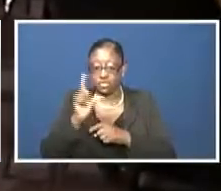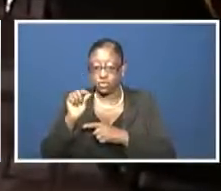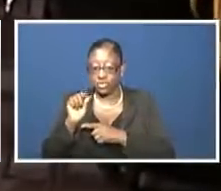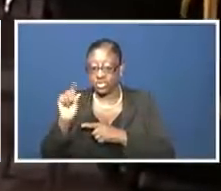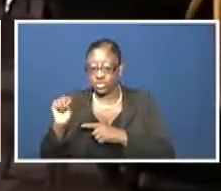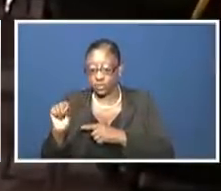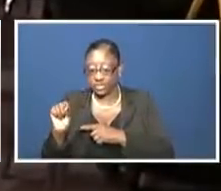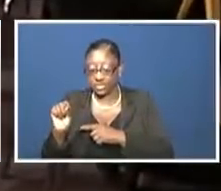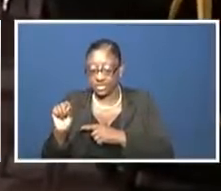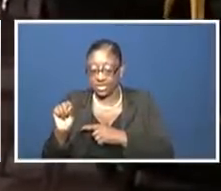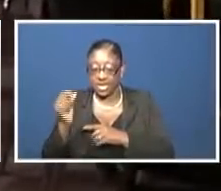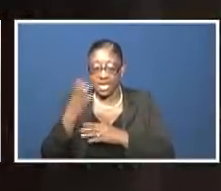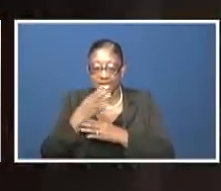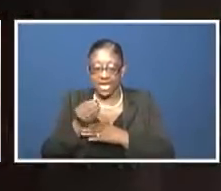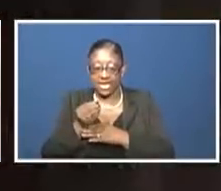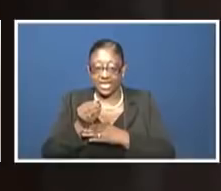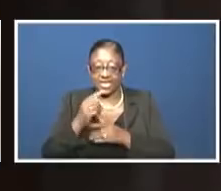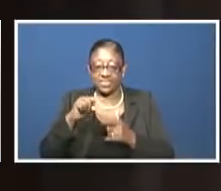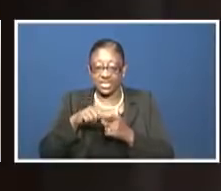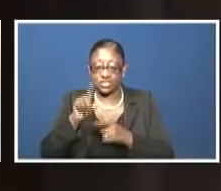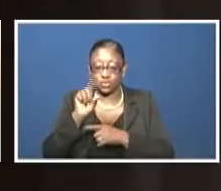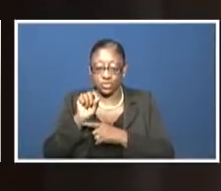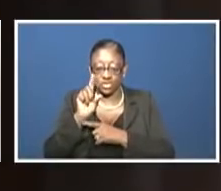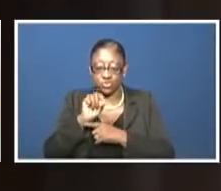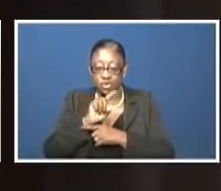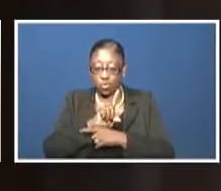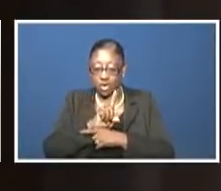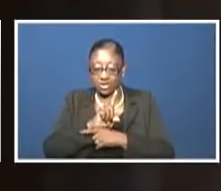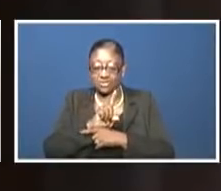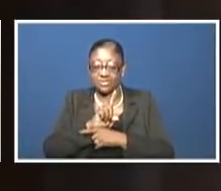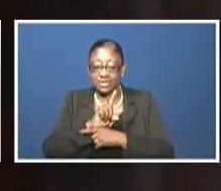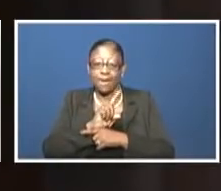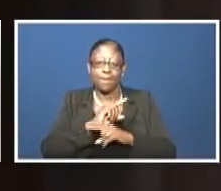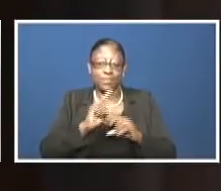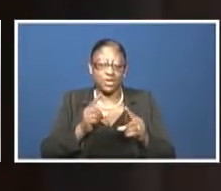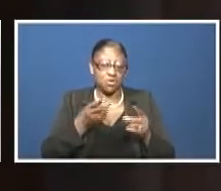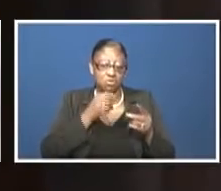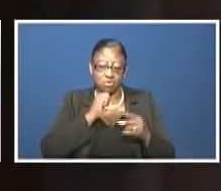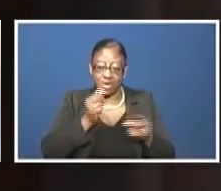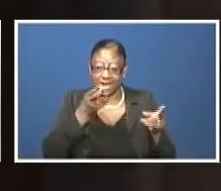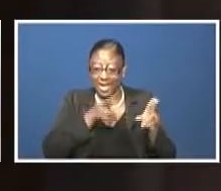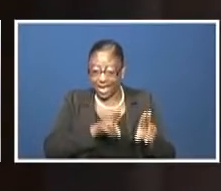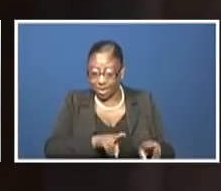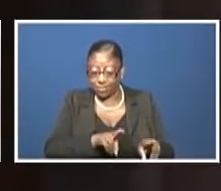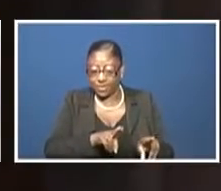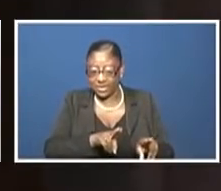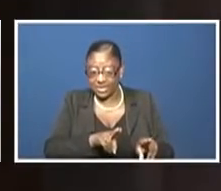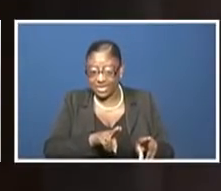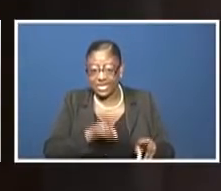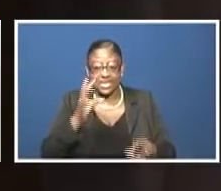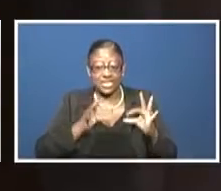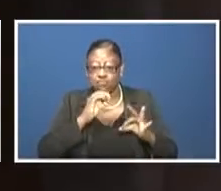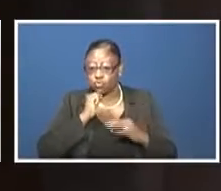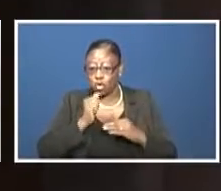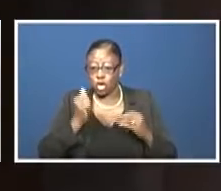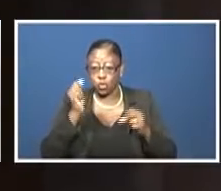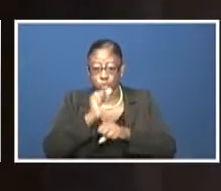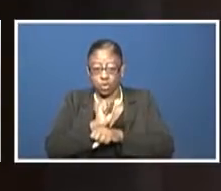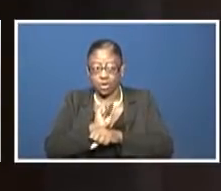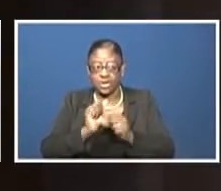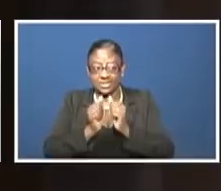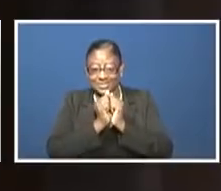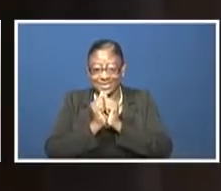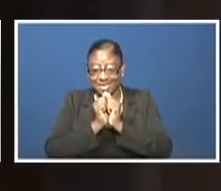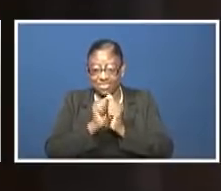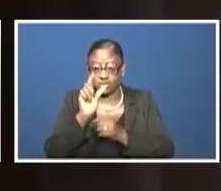2020, it didn't happen in 2021, and it might not happen if a huge effort is not made